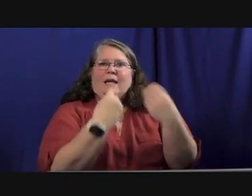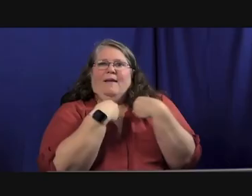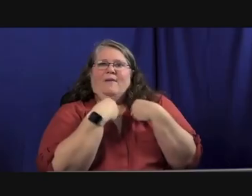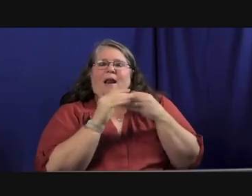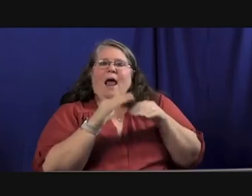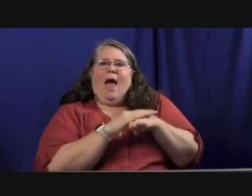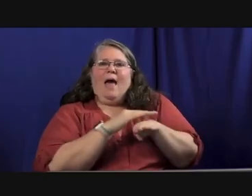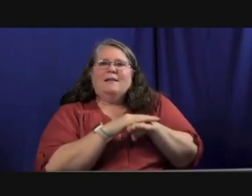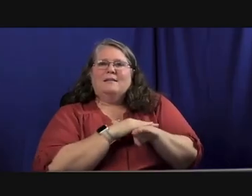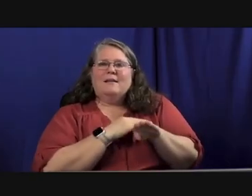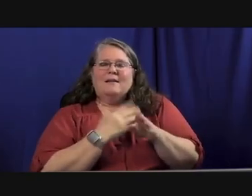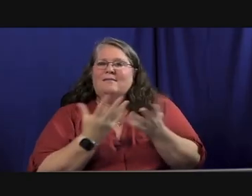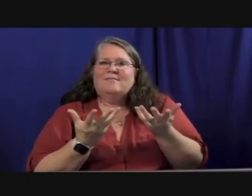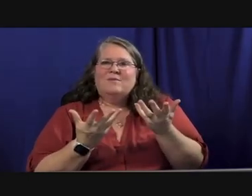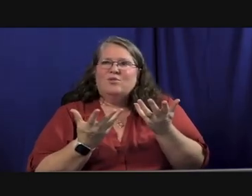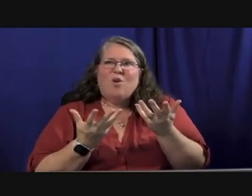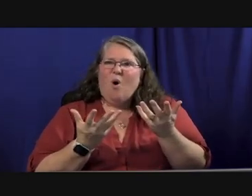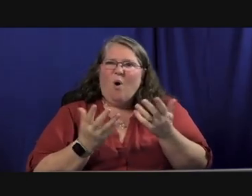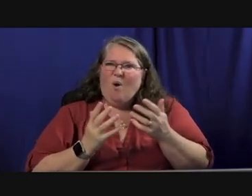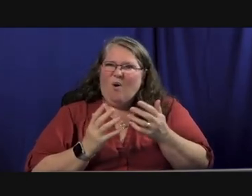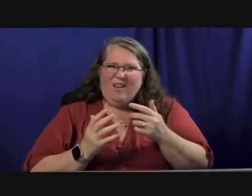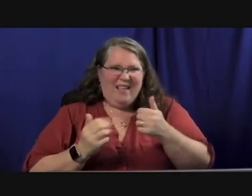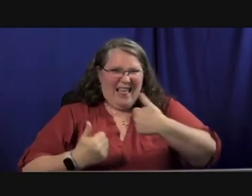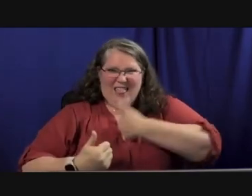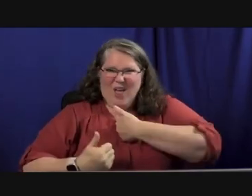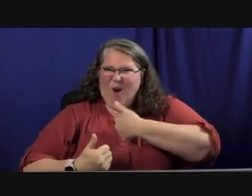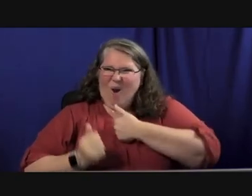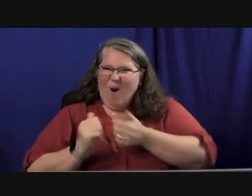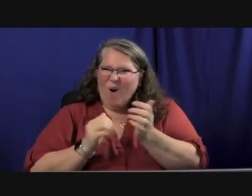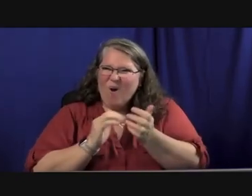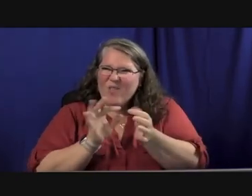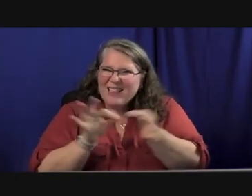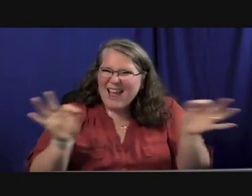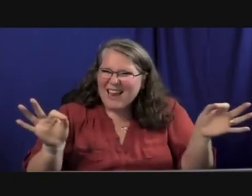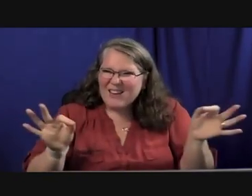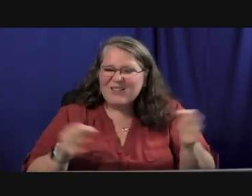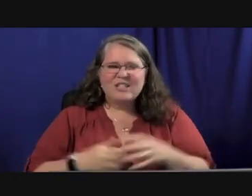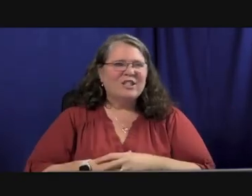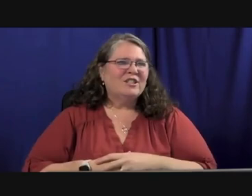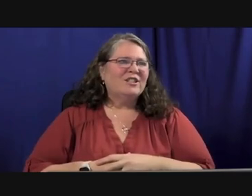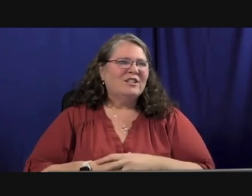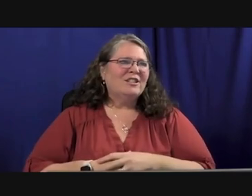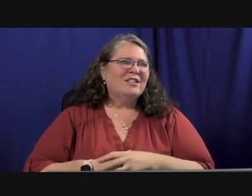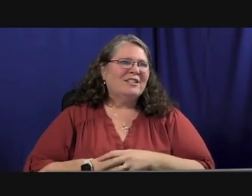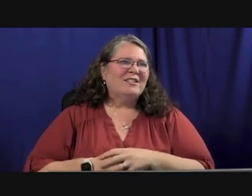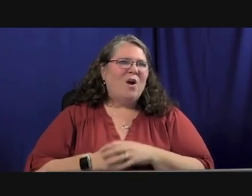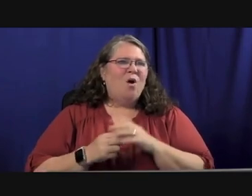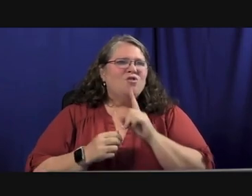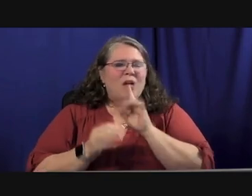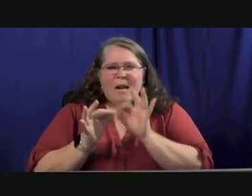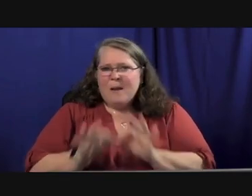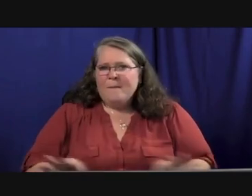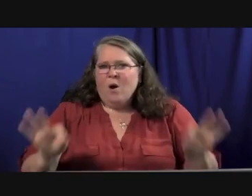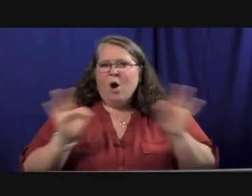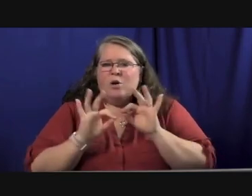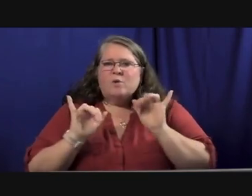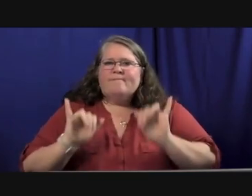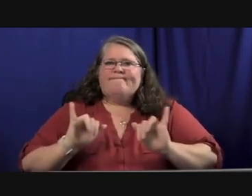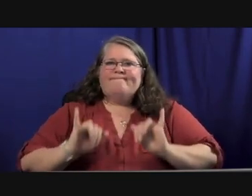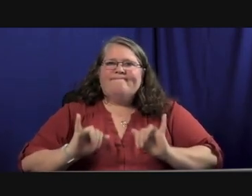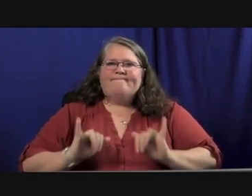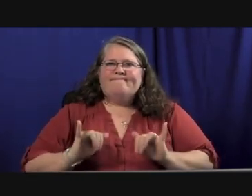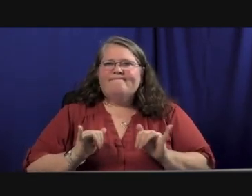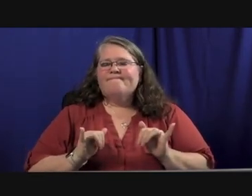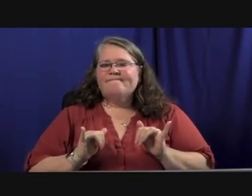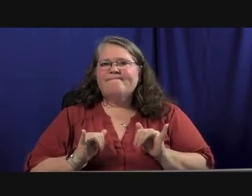you were not taught or given access to that language. Think about what that feels like. It